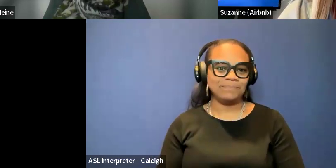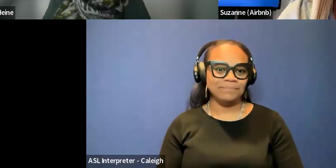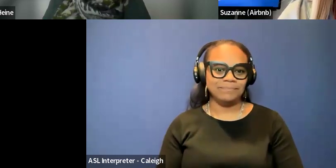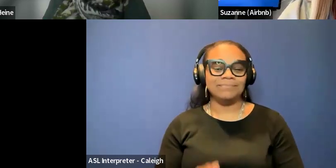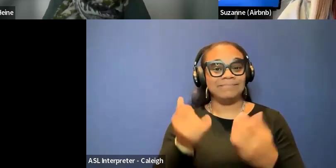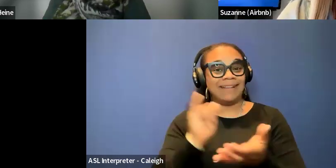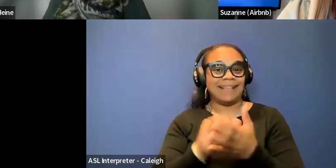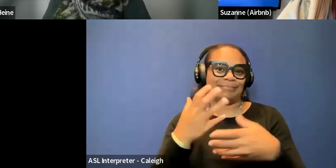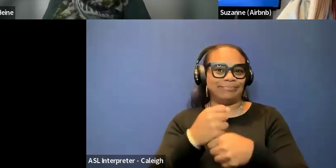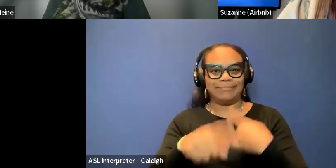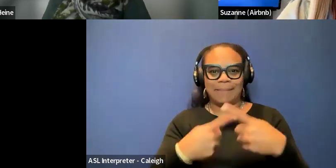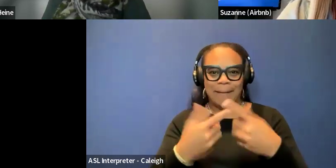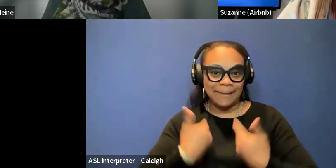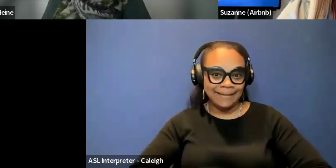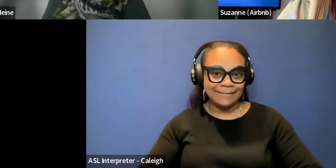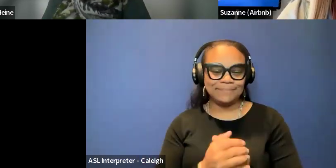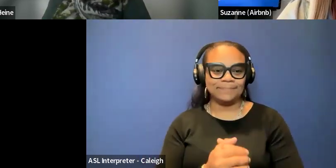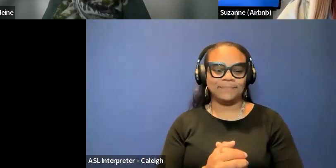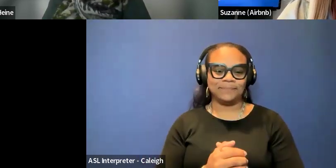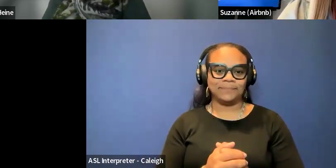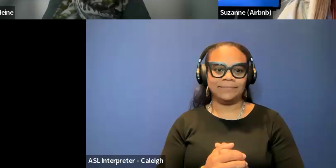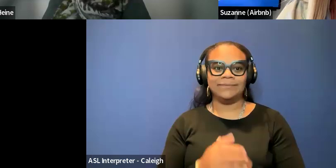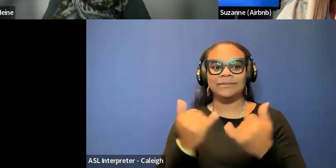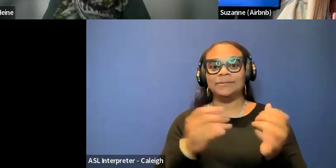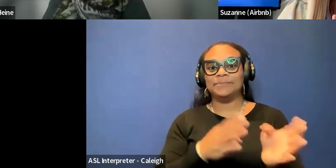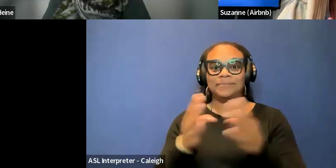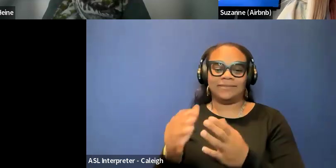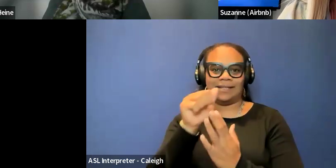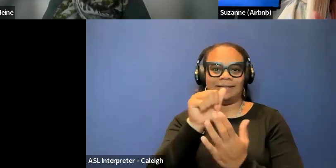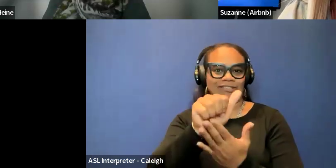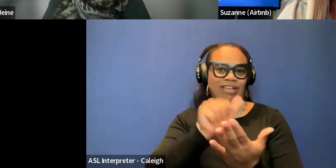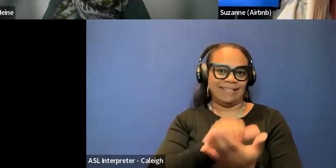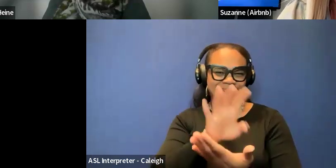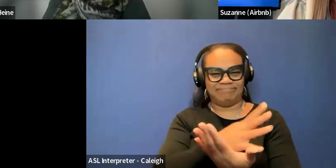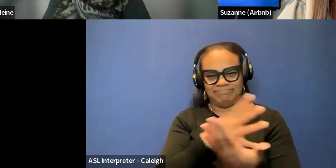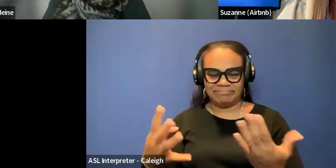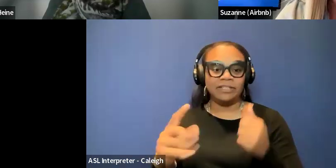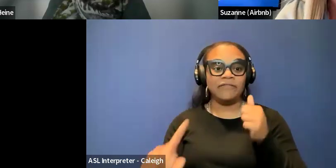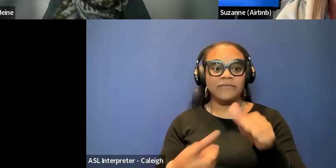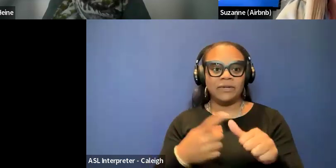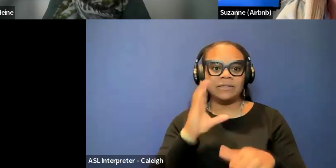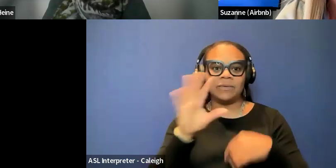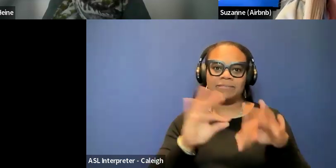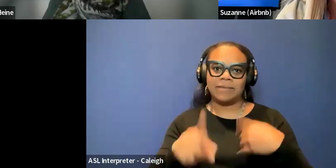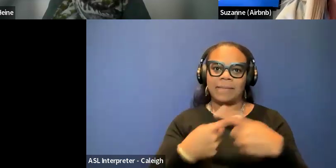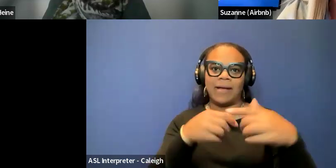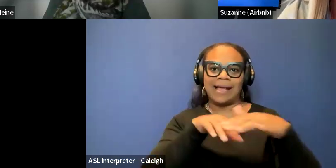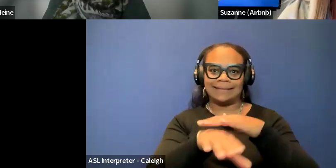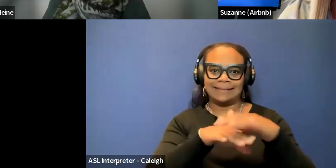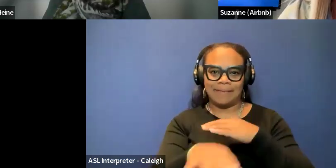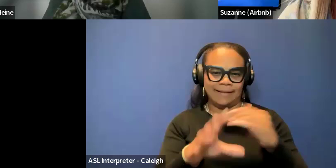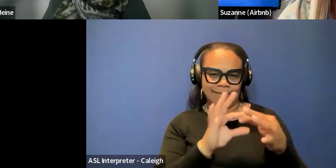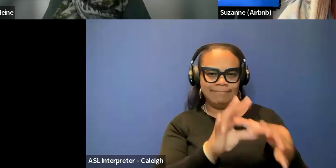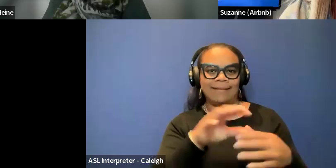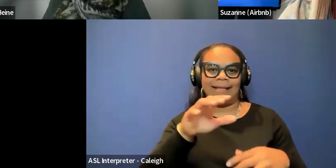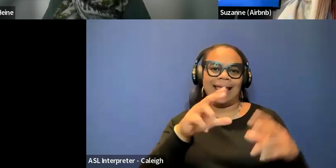about me. And just to jump into the agenda. So firstly, I'm going to talk a little bit about accessibility at Airbnb, some of the